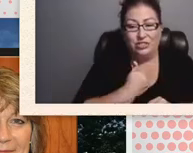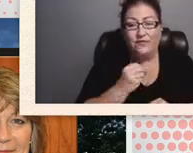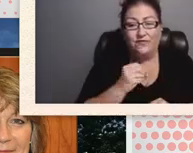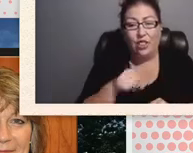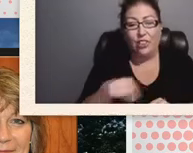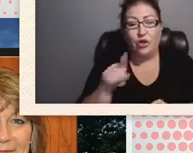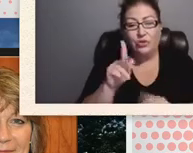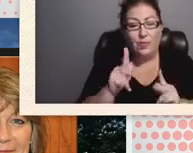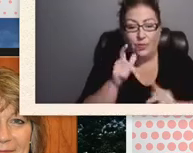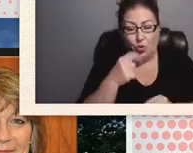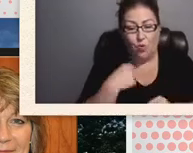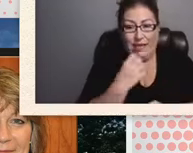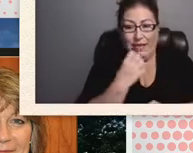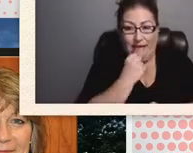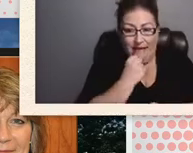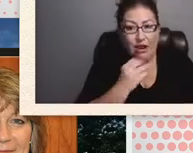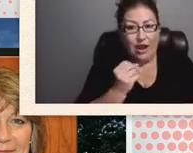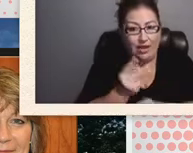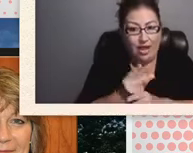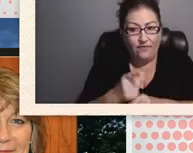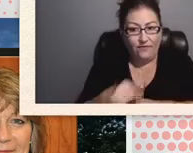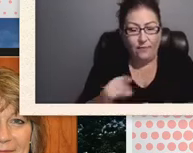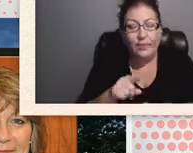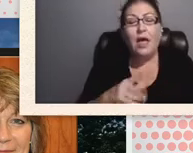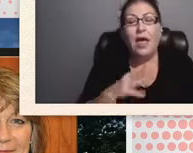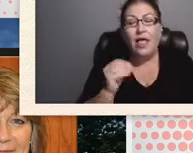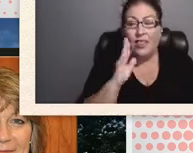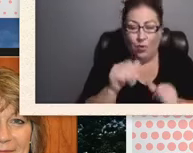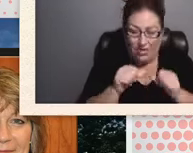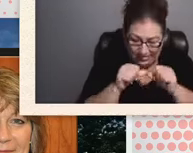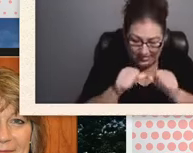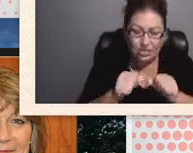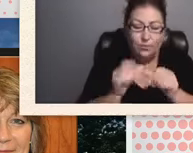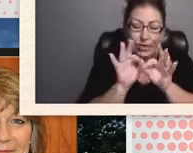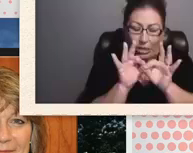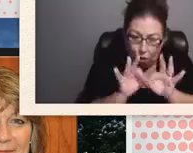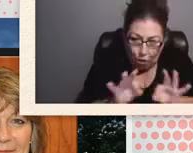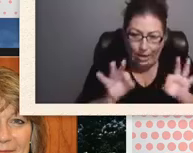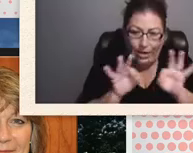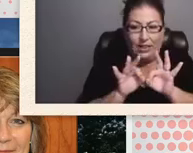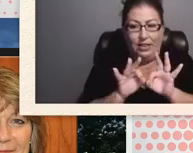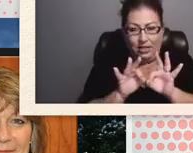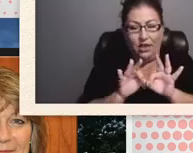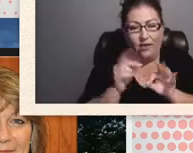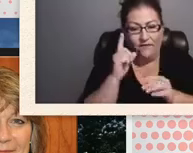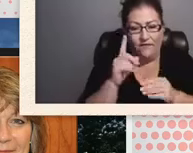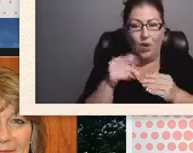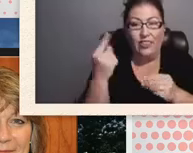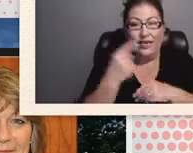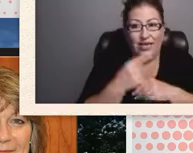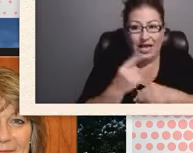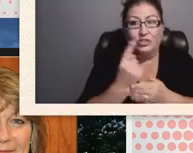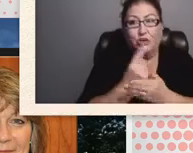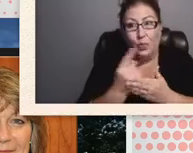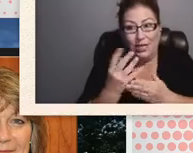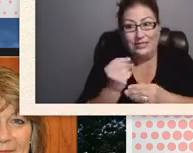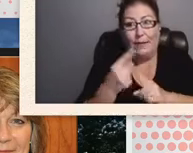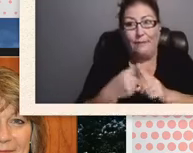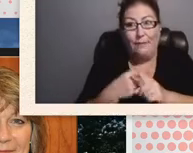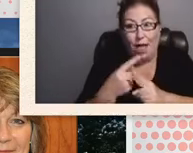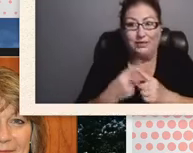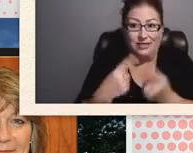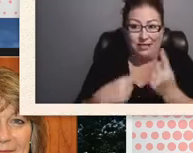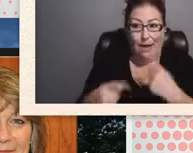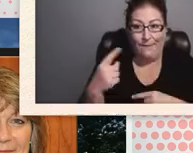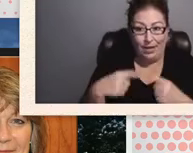and care for. And they will continue to be critically important in the days, weeks, and even months to come. As you know,